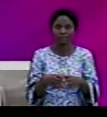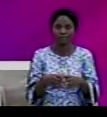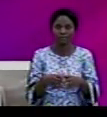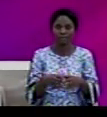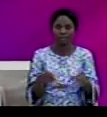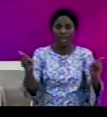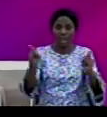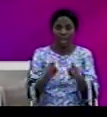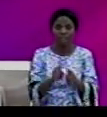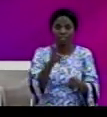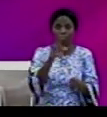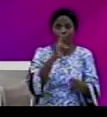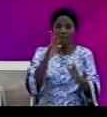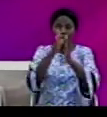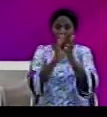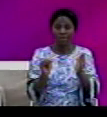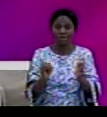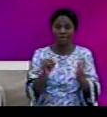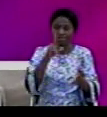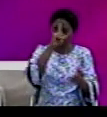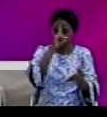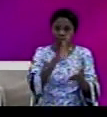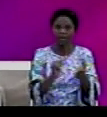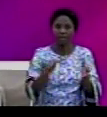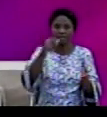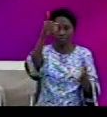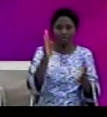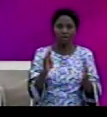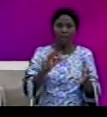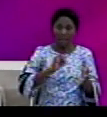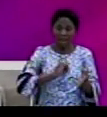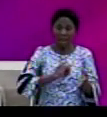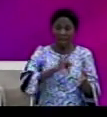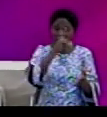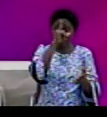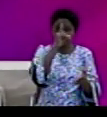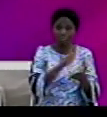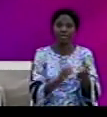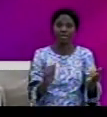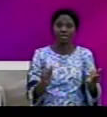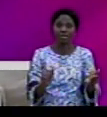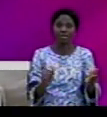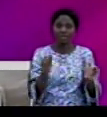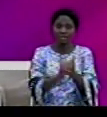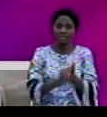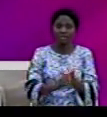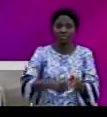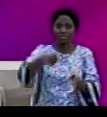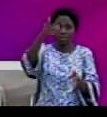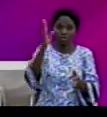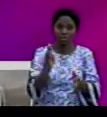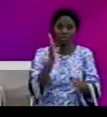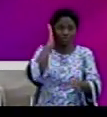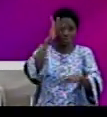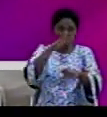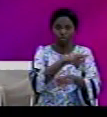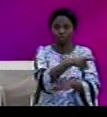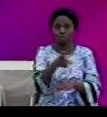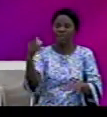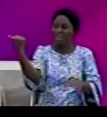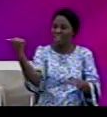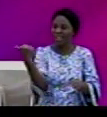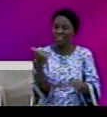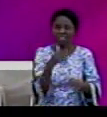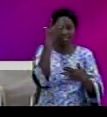As you're praying, believe God. I believe also God will touch you. Any